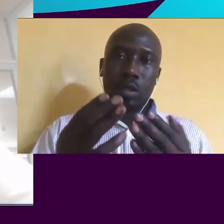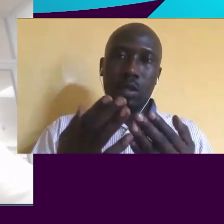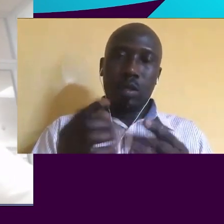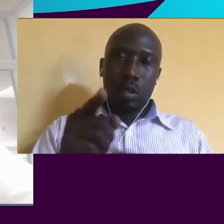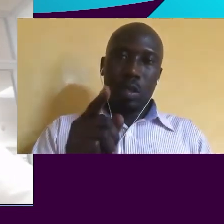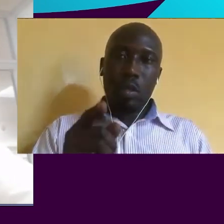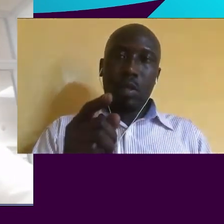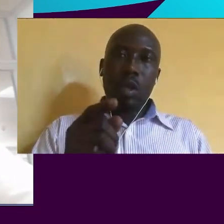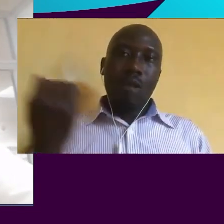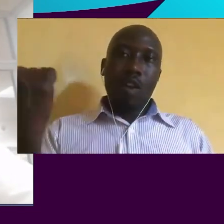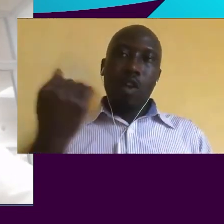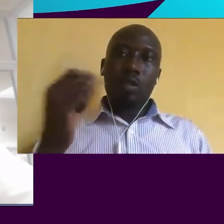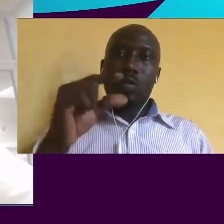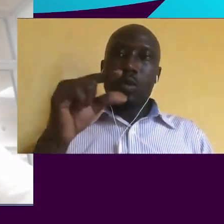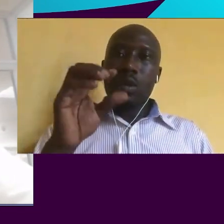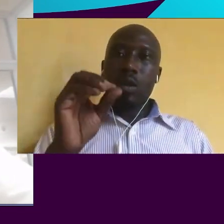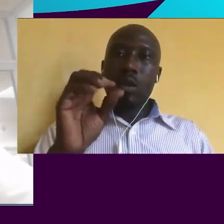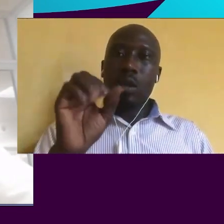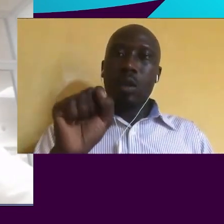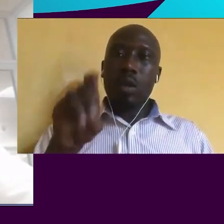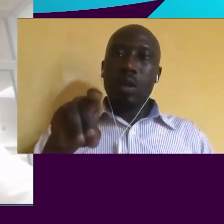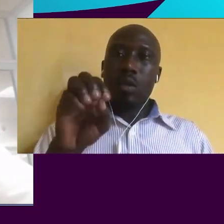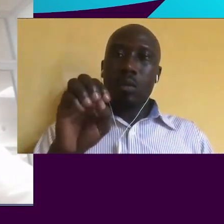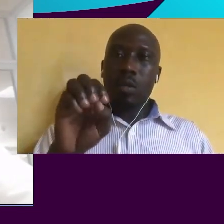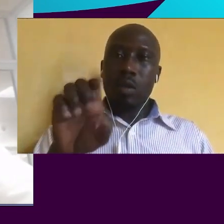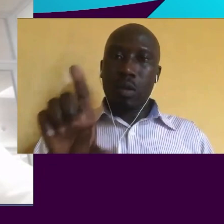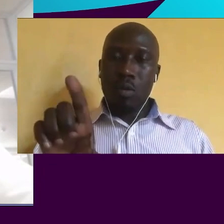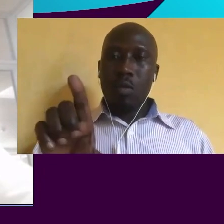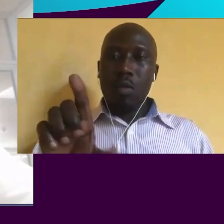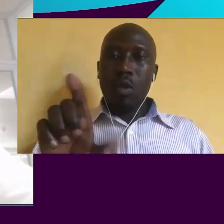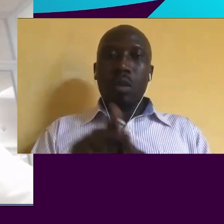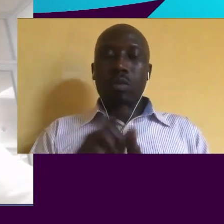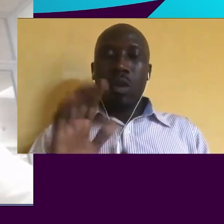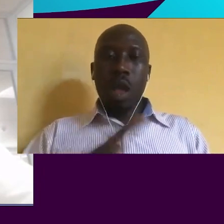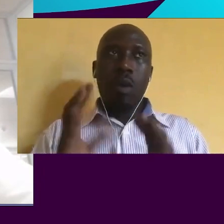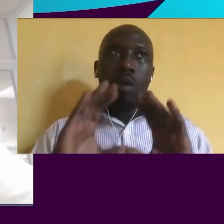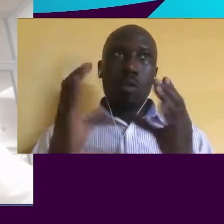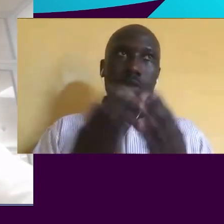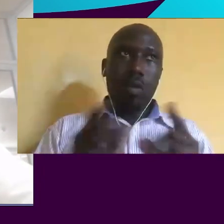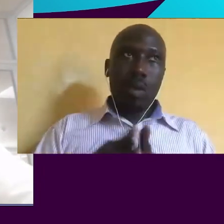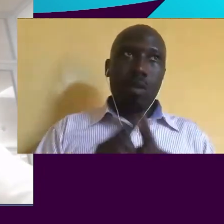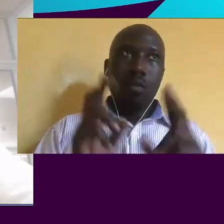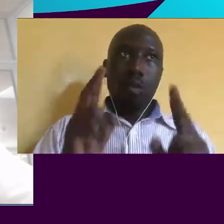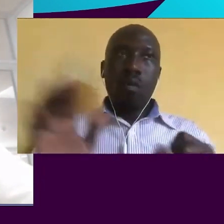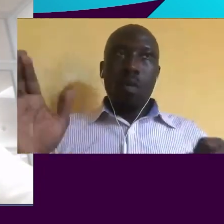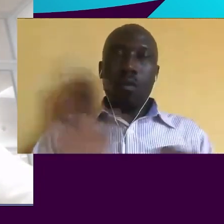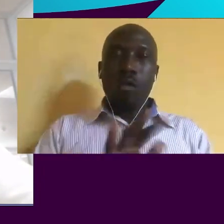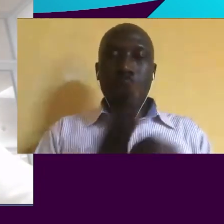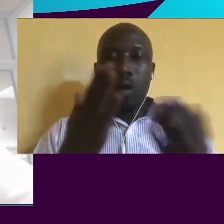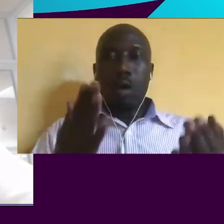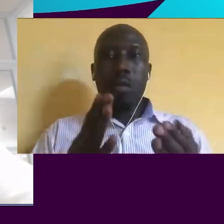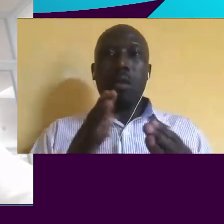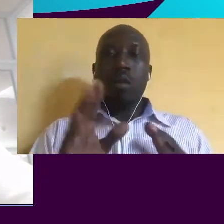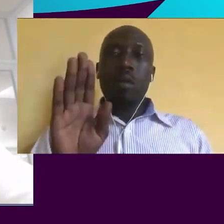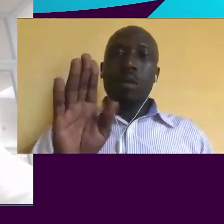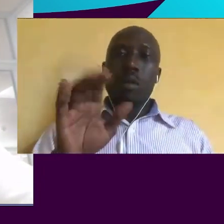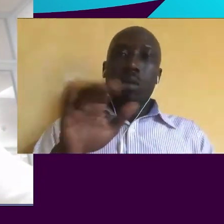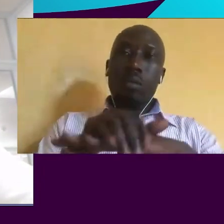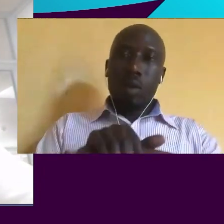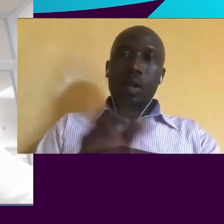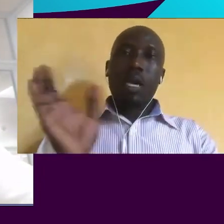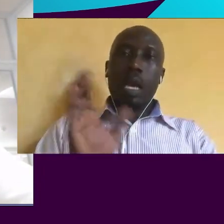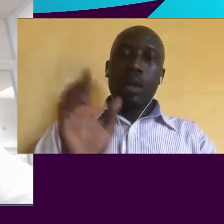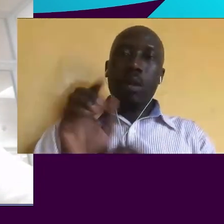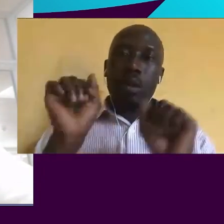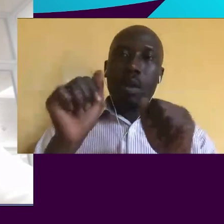this. We take this gospel to our communities and hopefully British Council can share with us